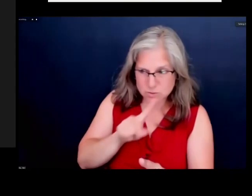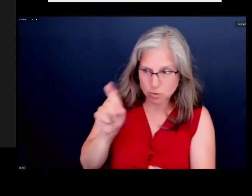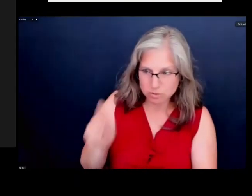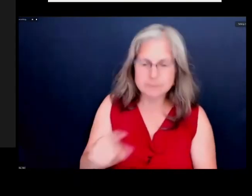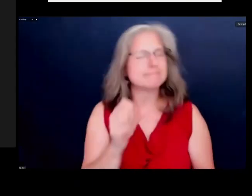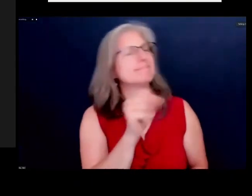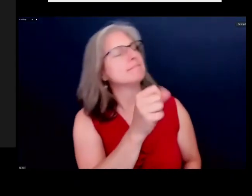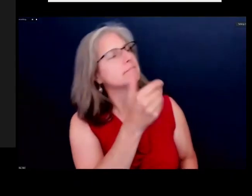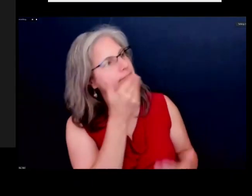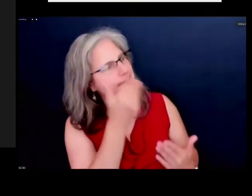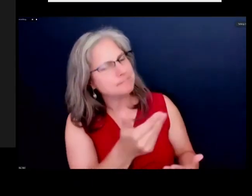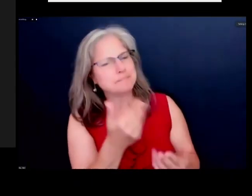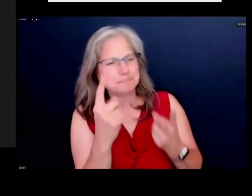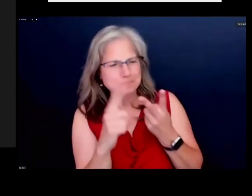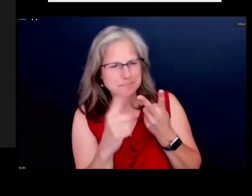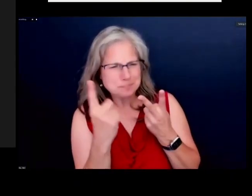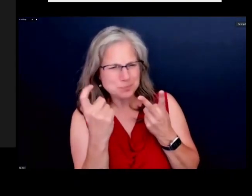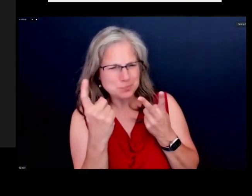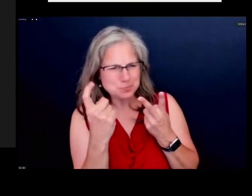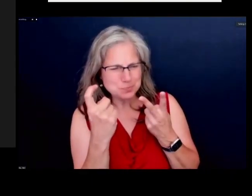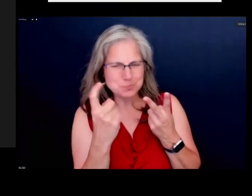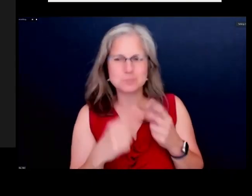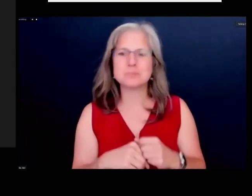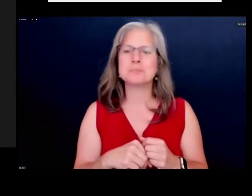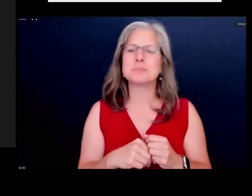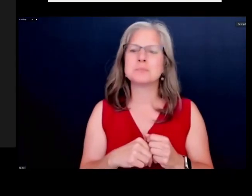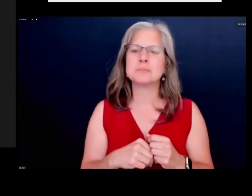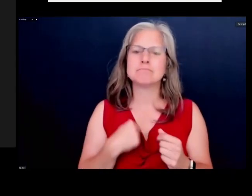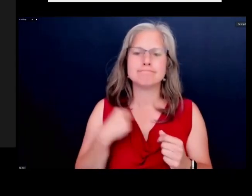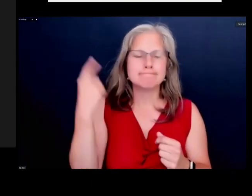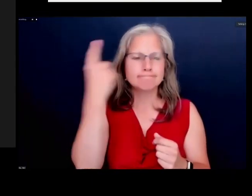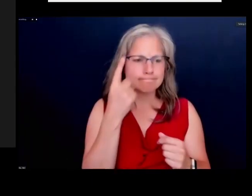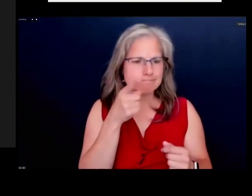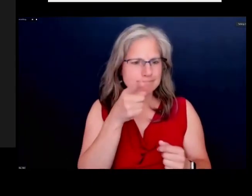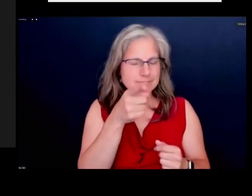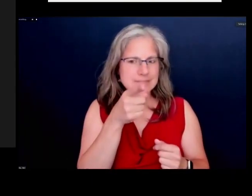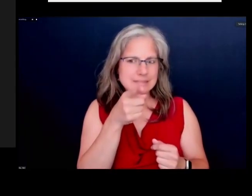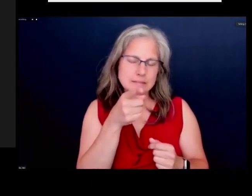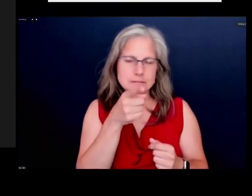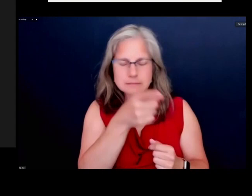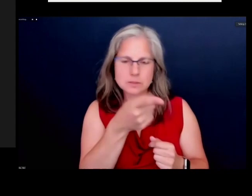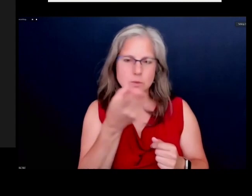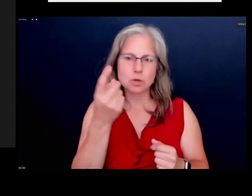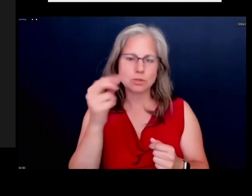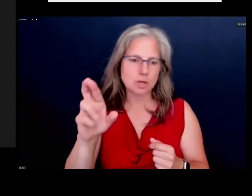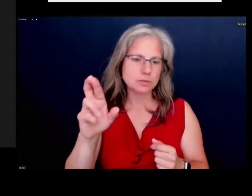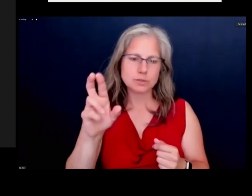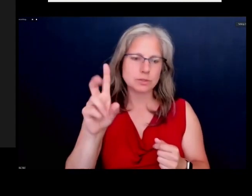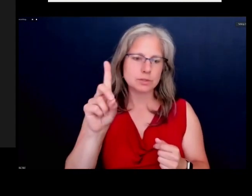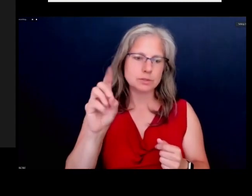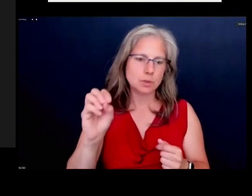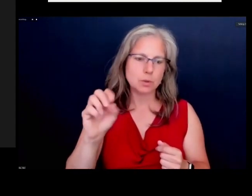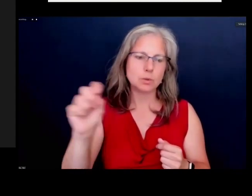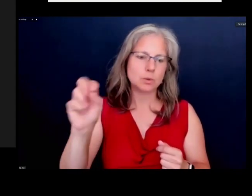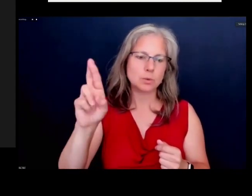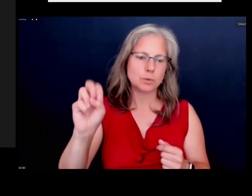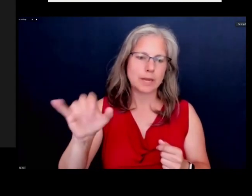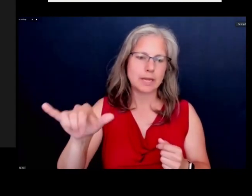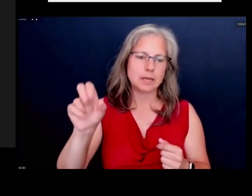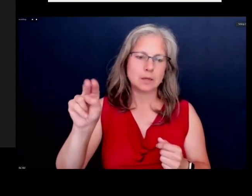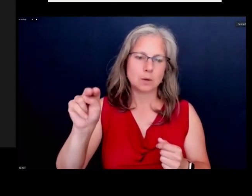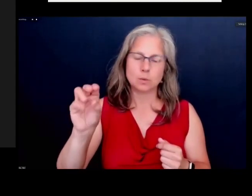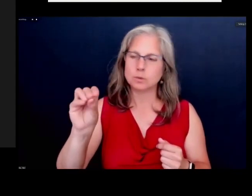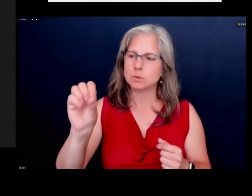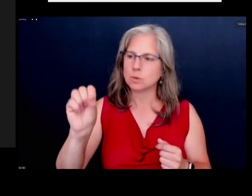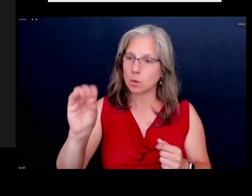questions. Yes, thank you. And then just one more. I was wondering if you or Dr. Del Reynoso could talk a